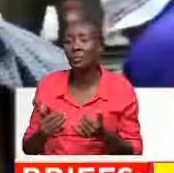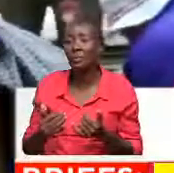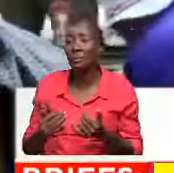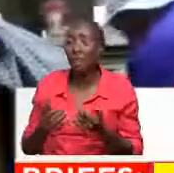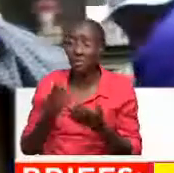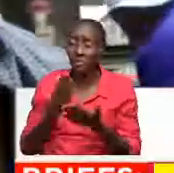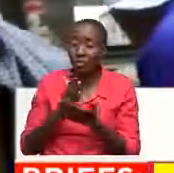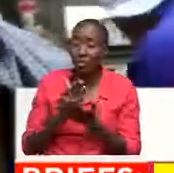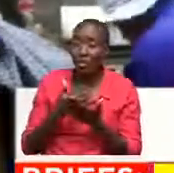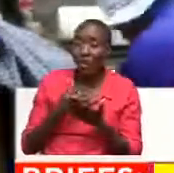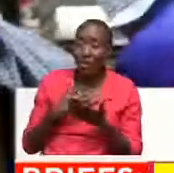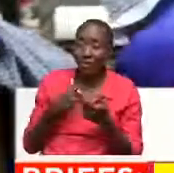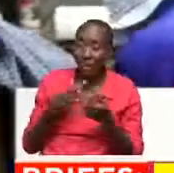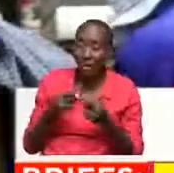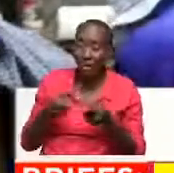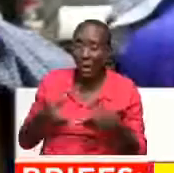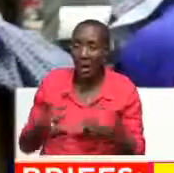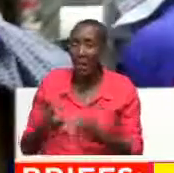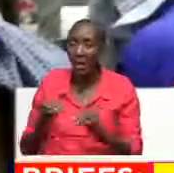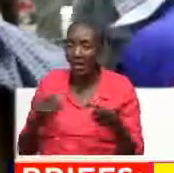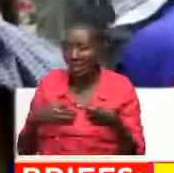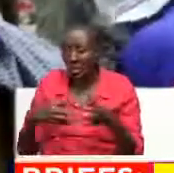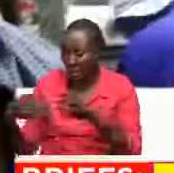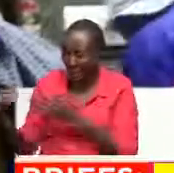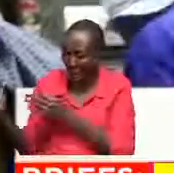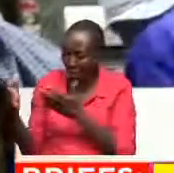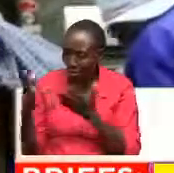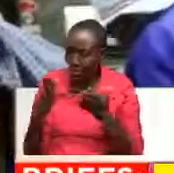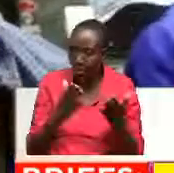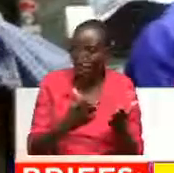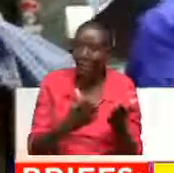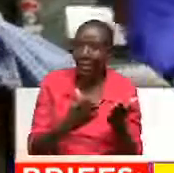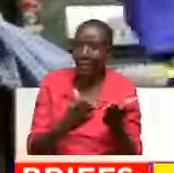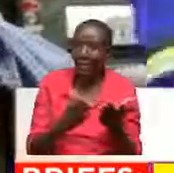produce, which is not allowed, but I still went to get it.